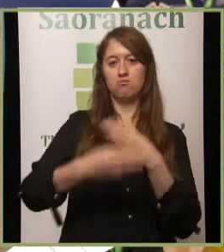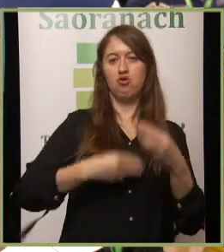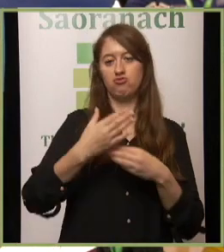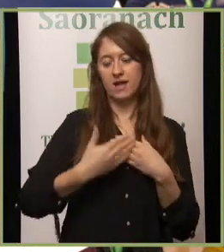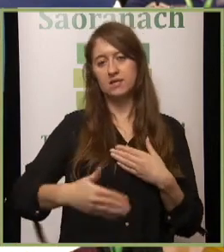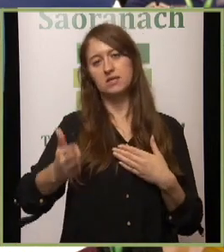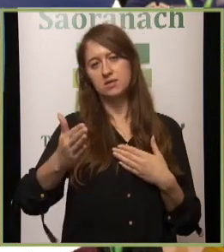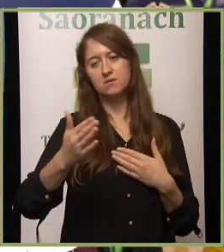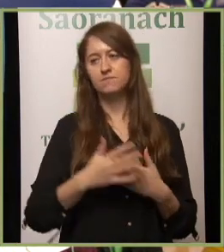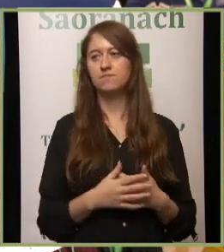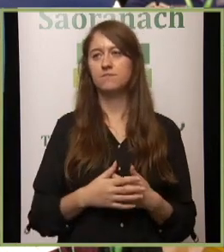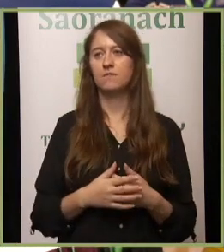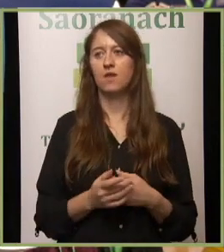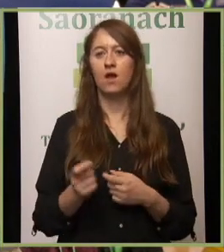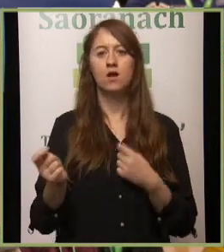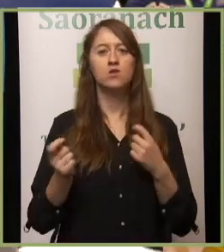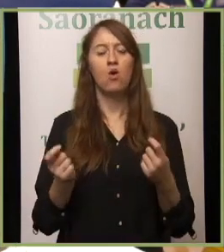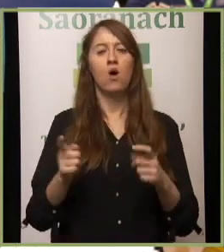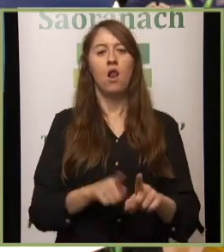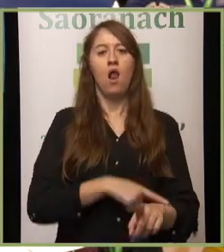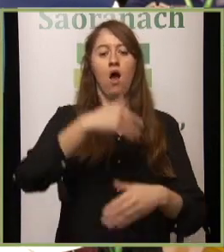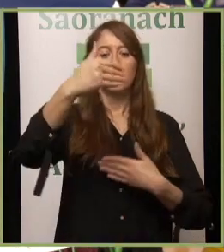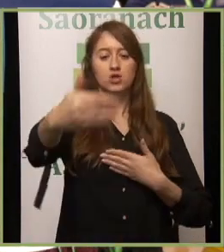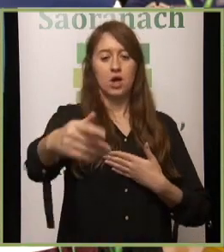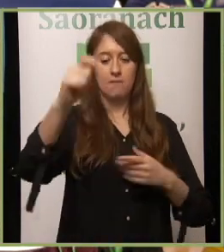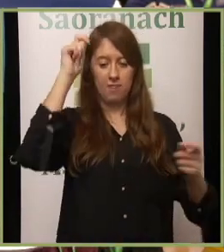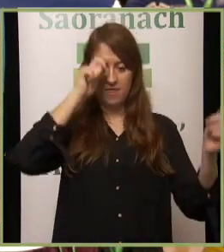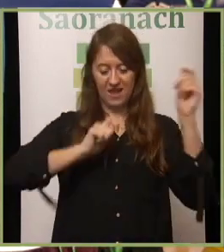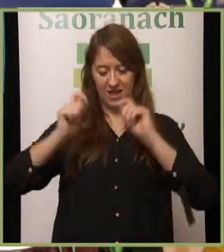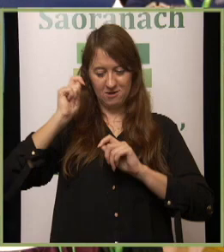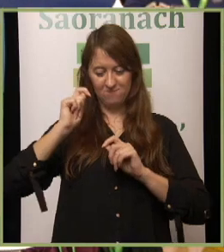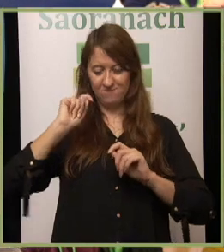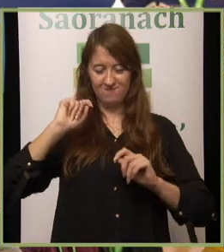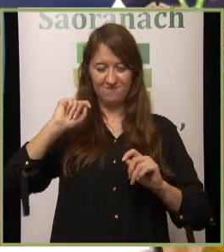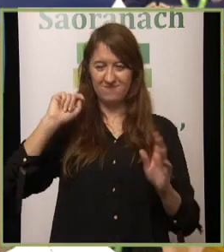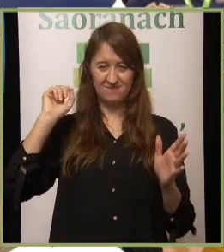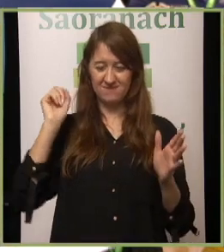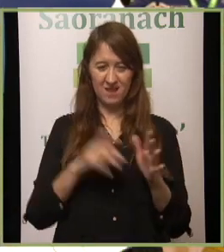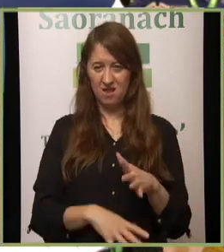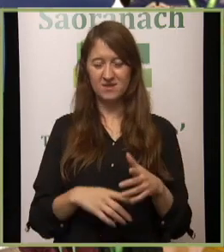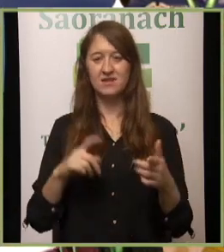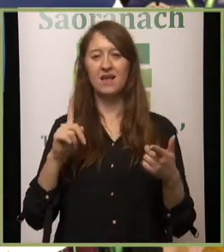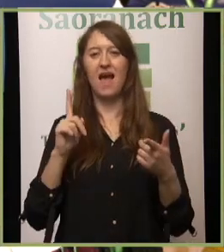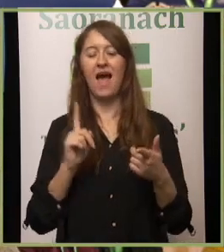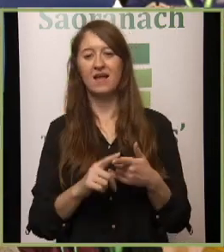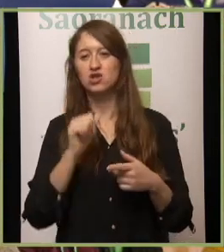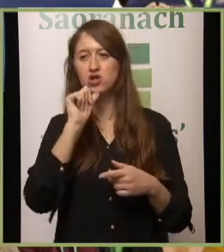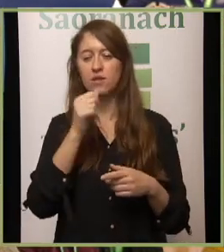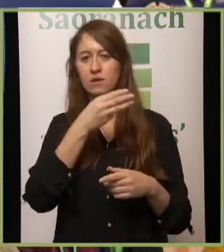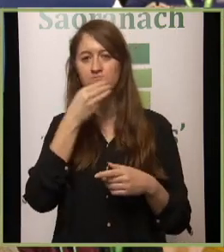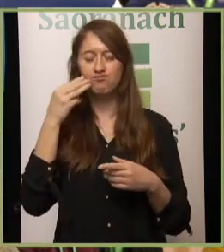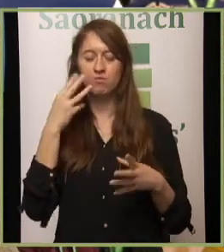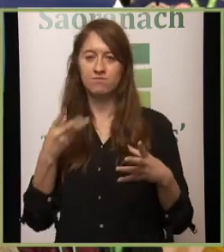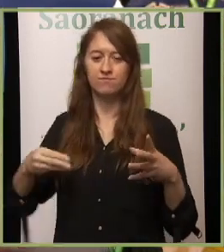right? So the lack of long-term thinking and the lack of commitment and constraint by electoral cycles seems